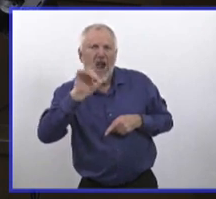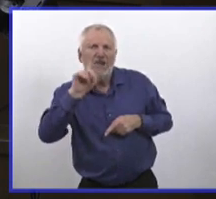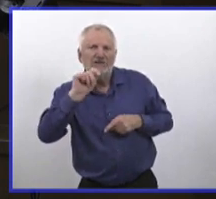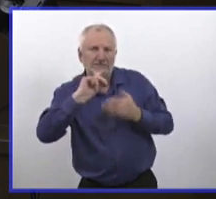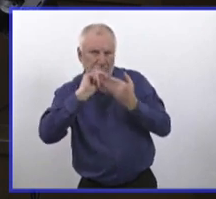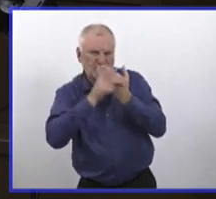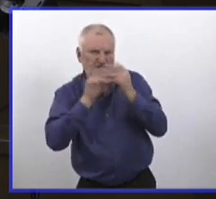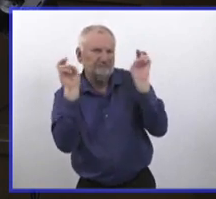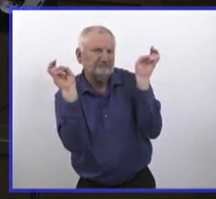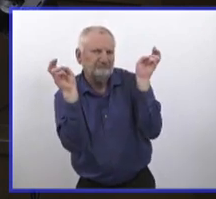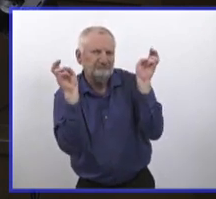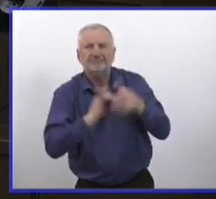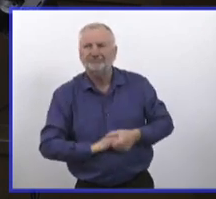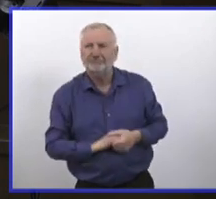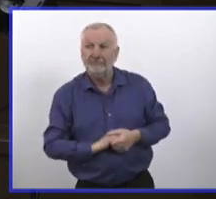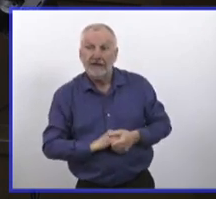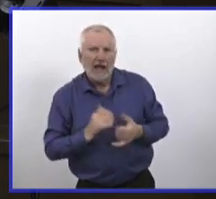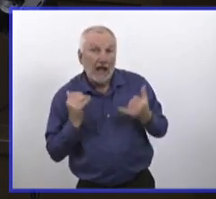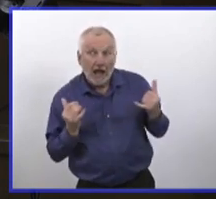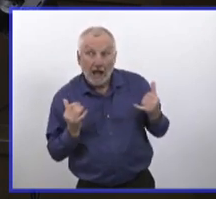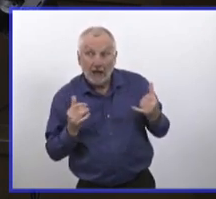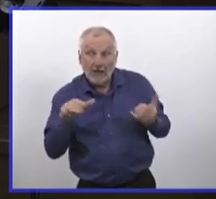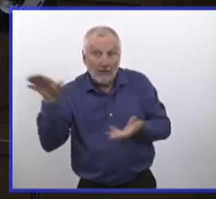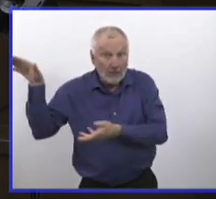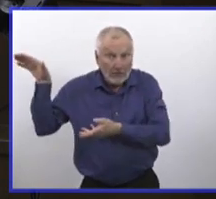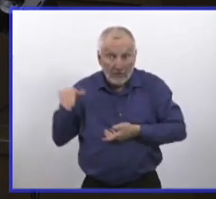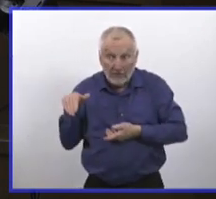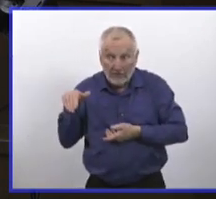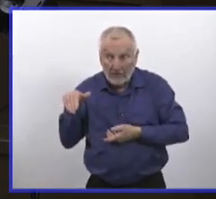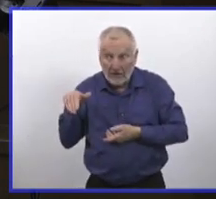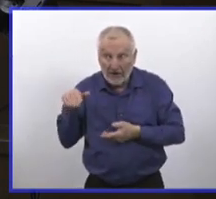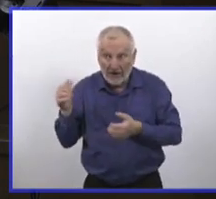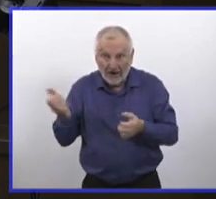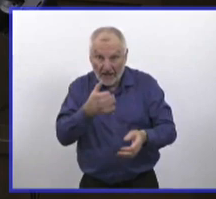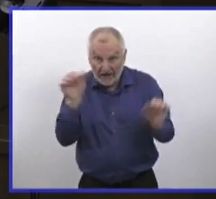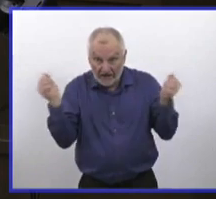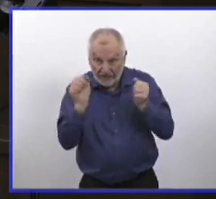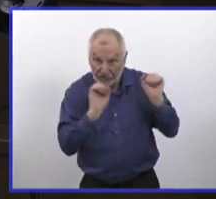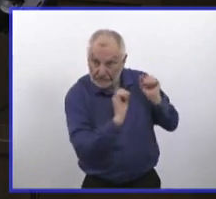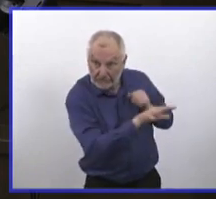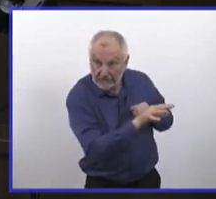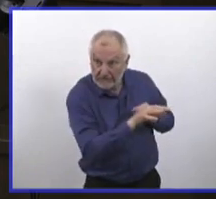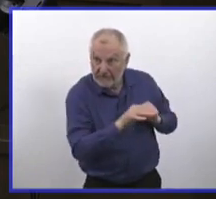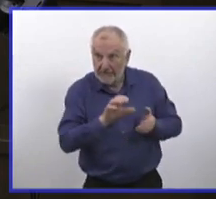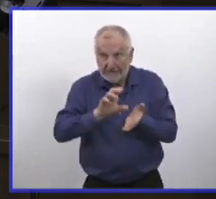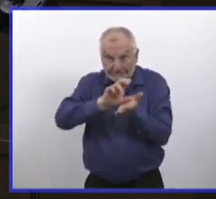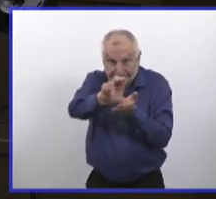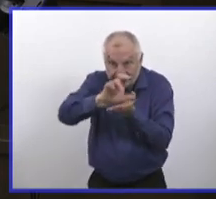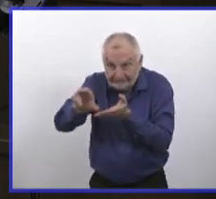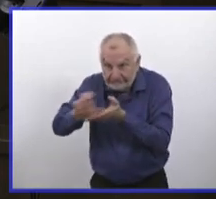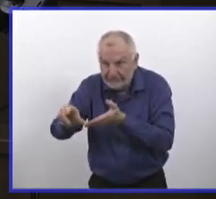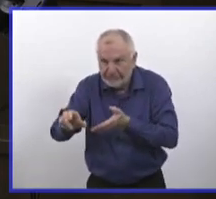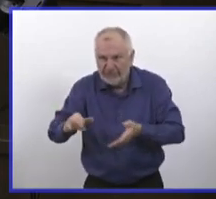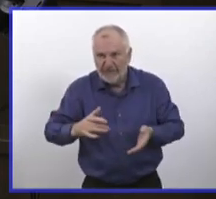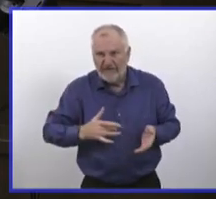that you're maybe expecting or kind of have your eye on?